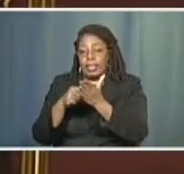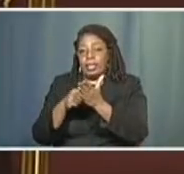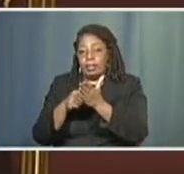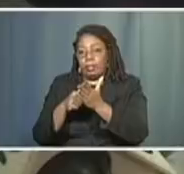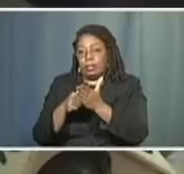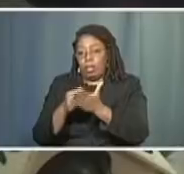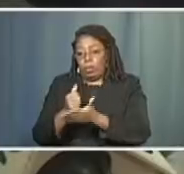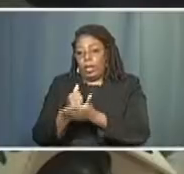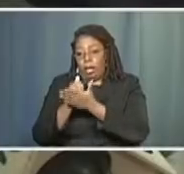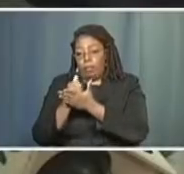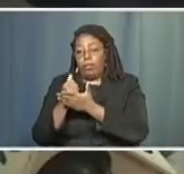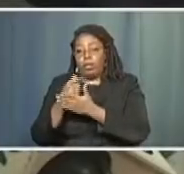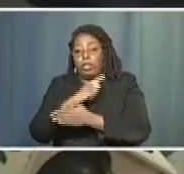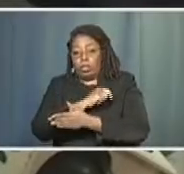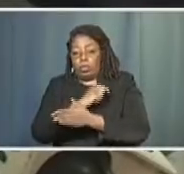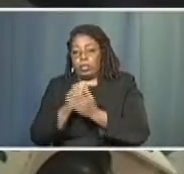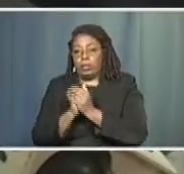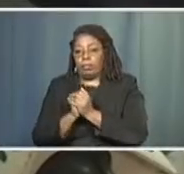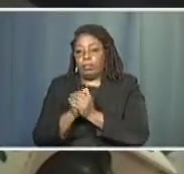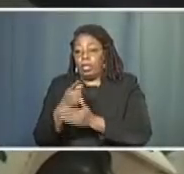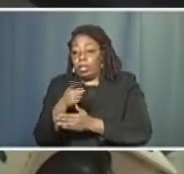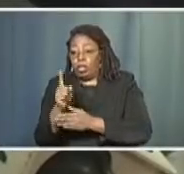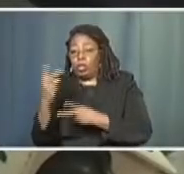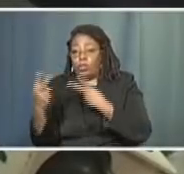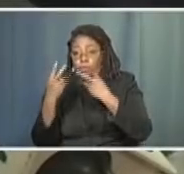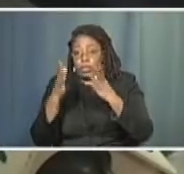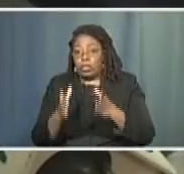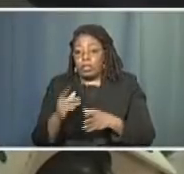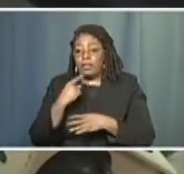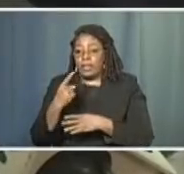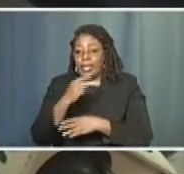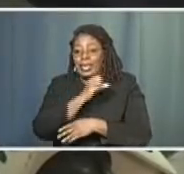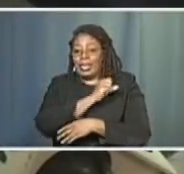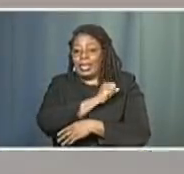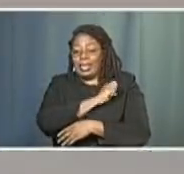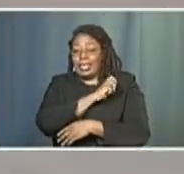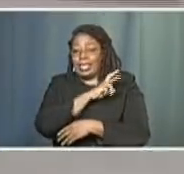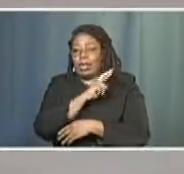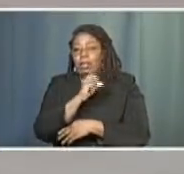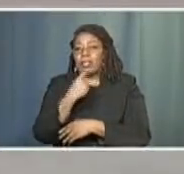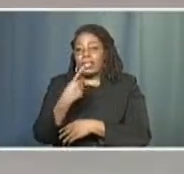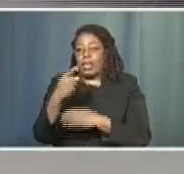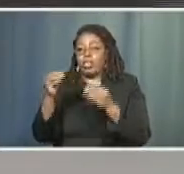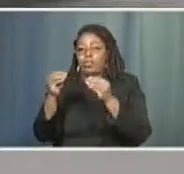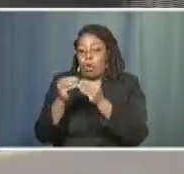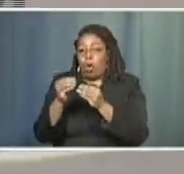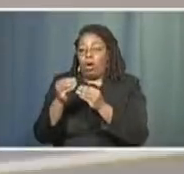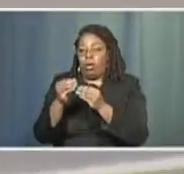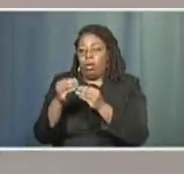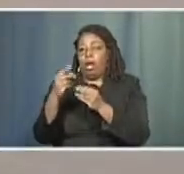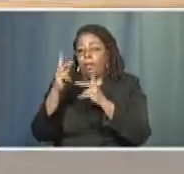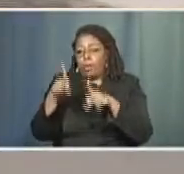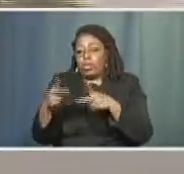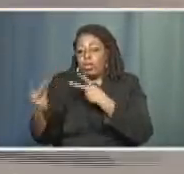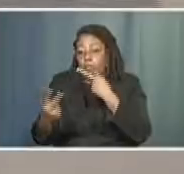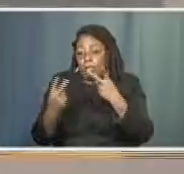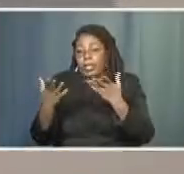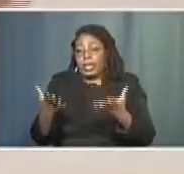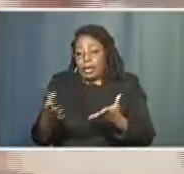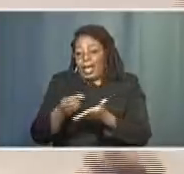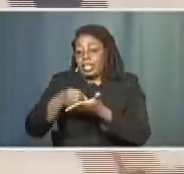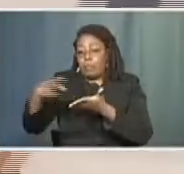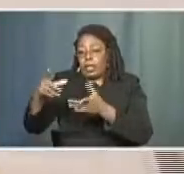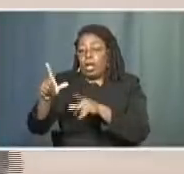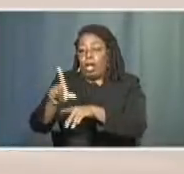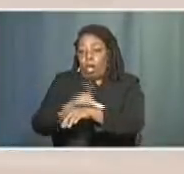facilitate tourism. Those visitors, says Sayers, would mean more stopovers, allowing for those visiting to in turn spend a